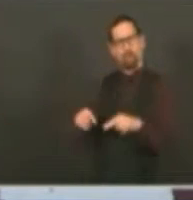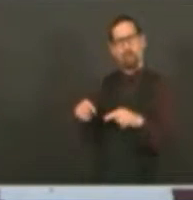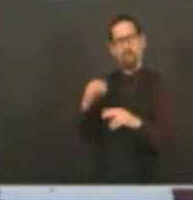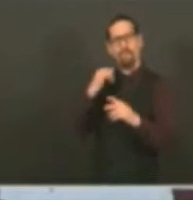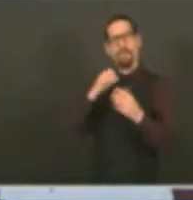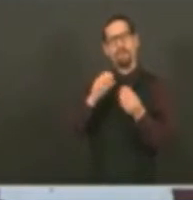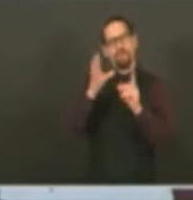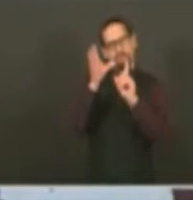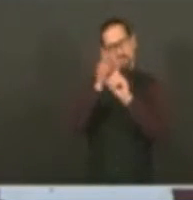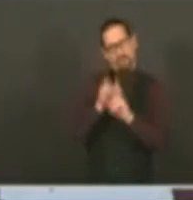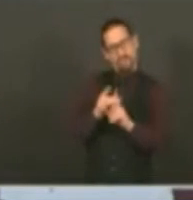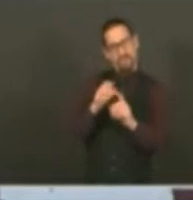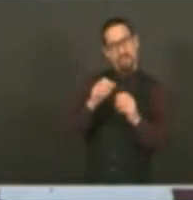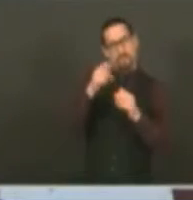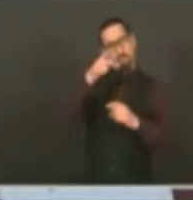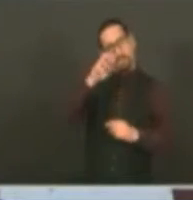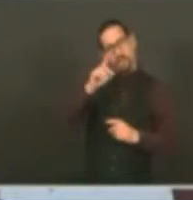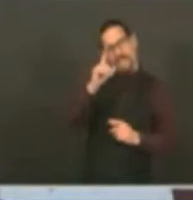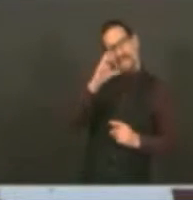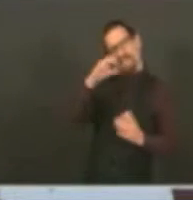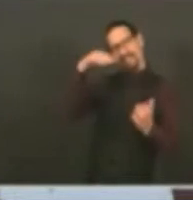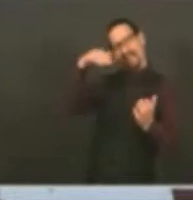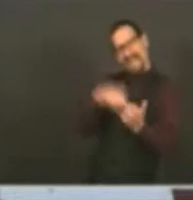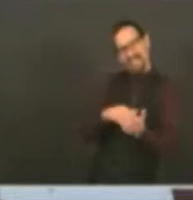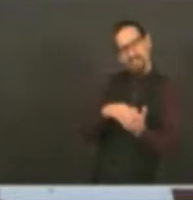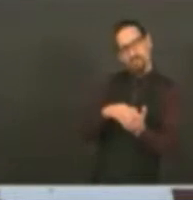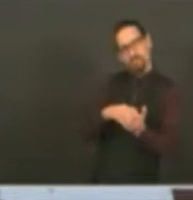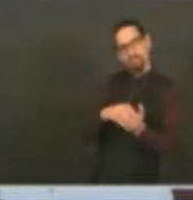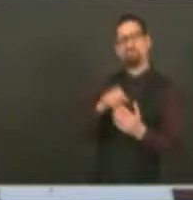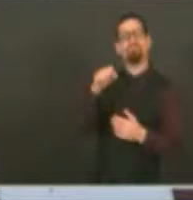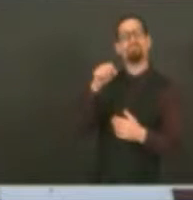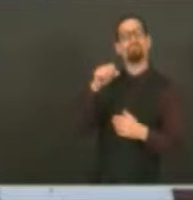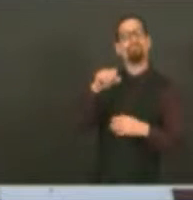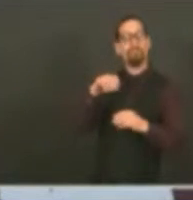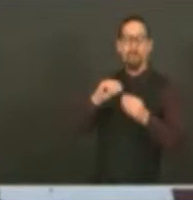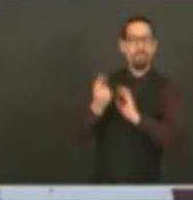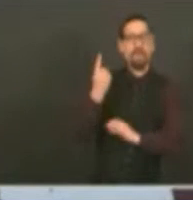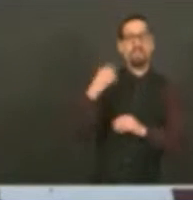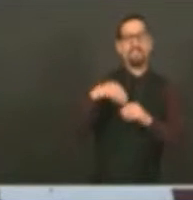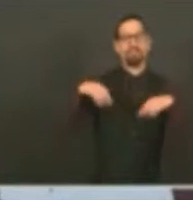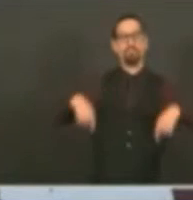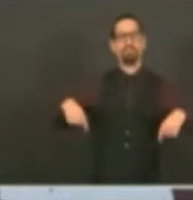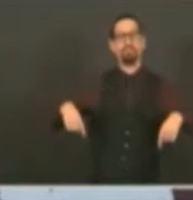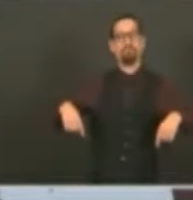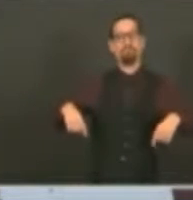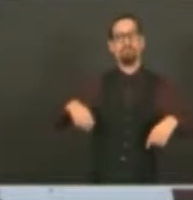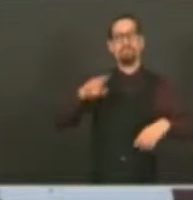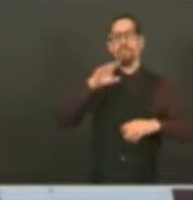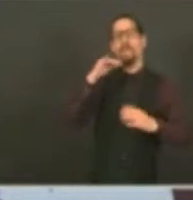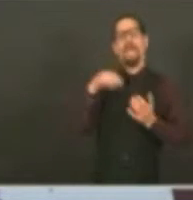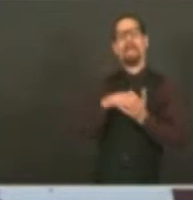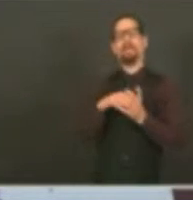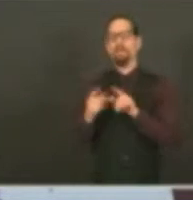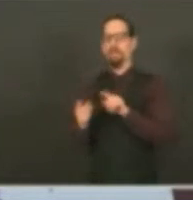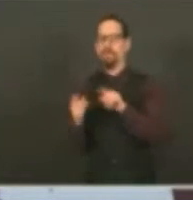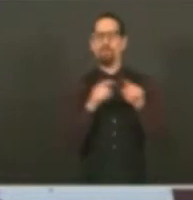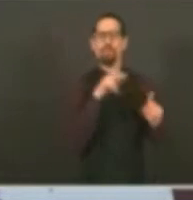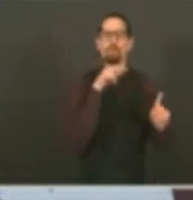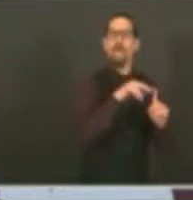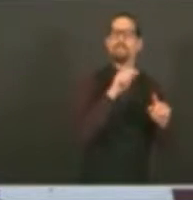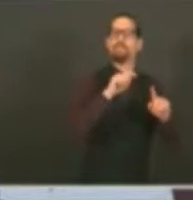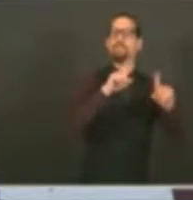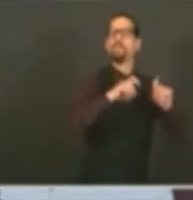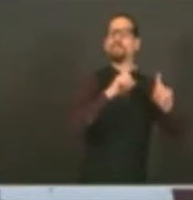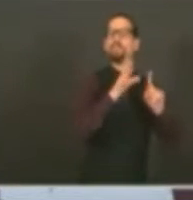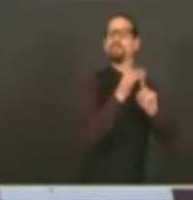America. But if you look at test positivity, which accounts for the fact that we test more than most states,